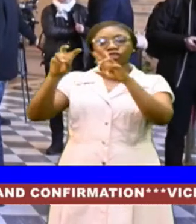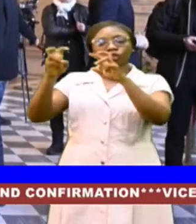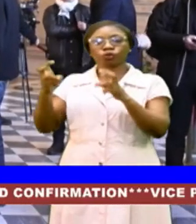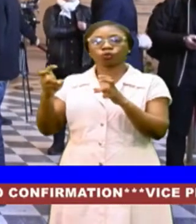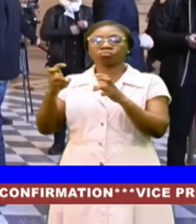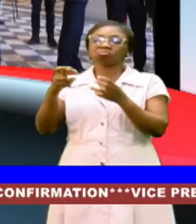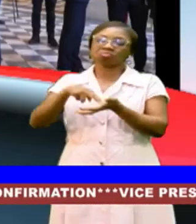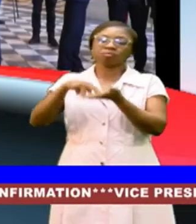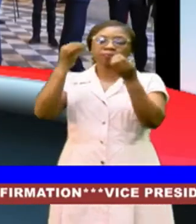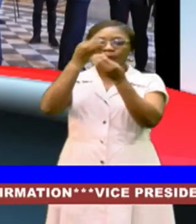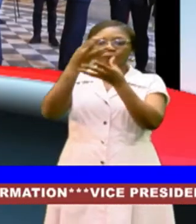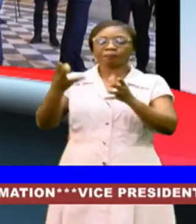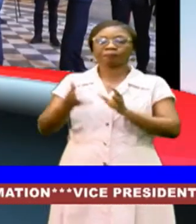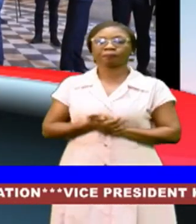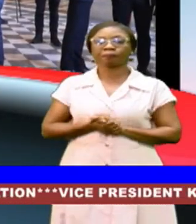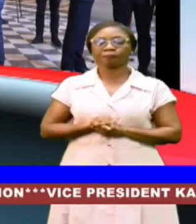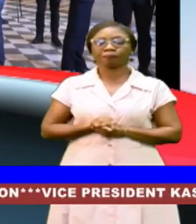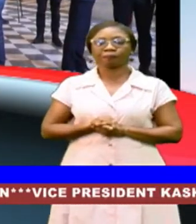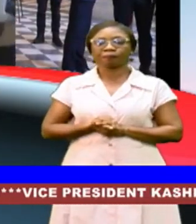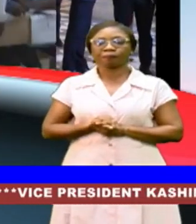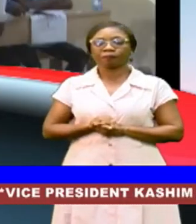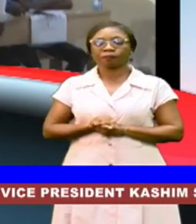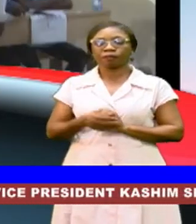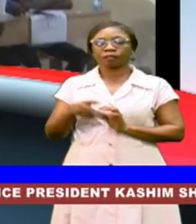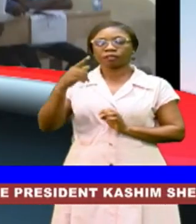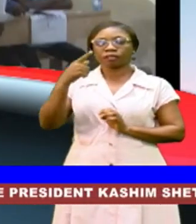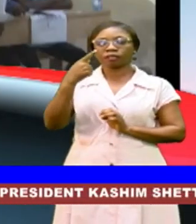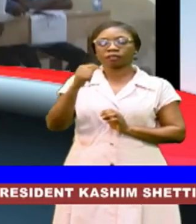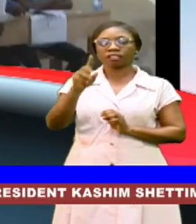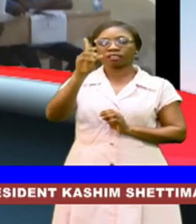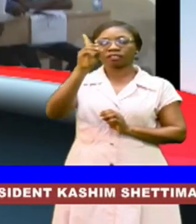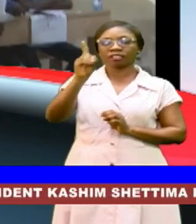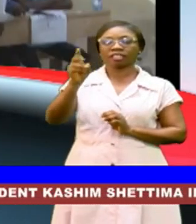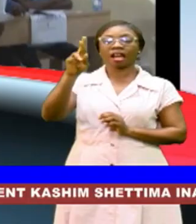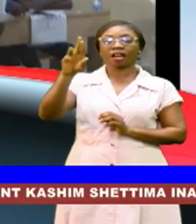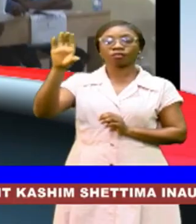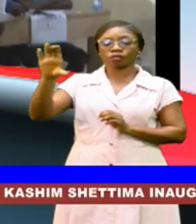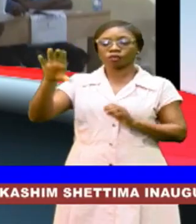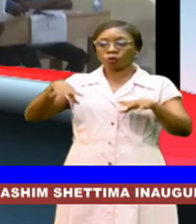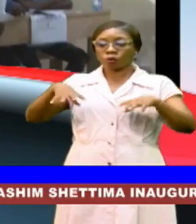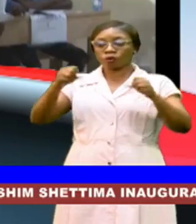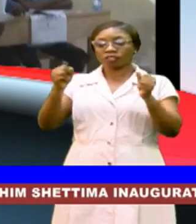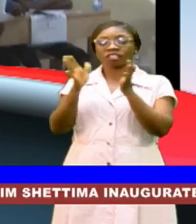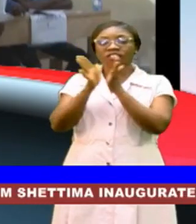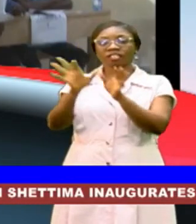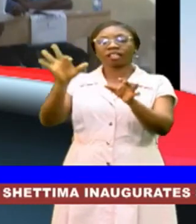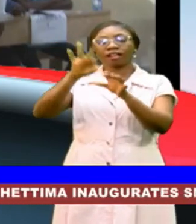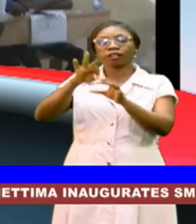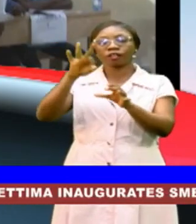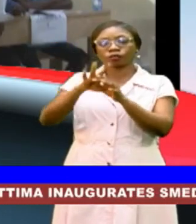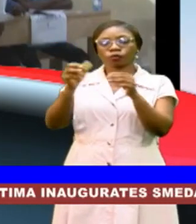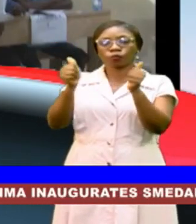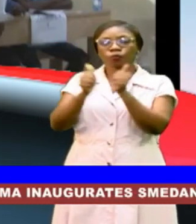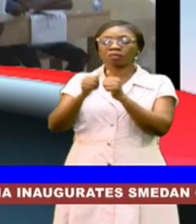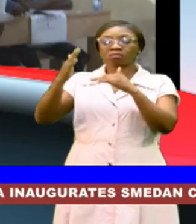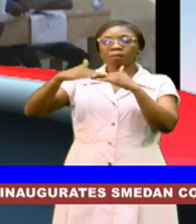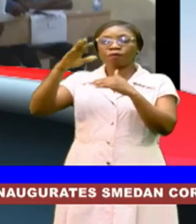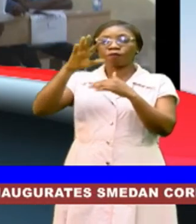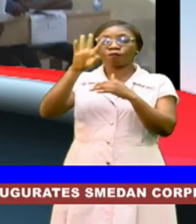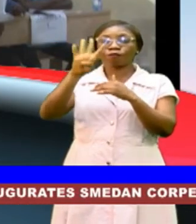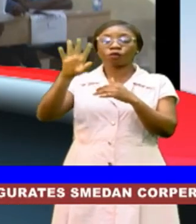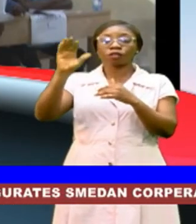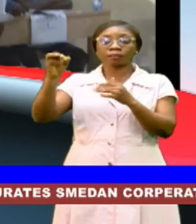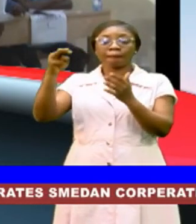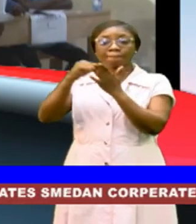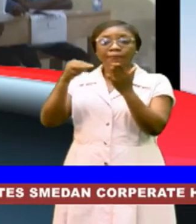NTA News. The Democratic Republic of Congo is holding a general election with over 40 million